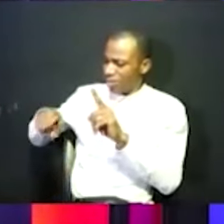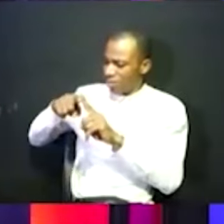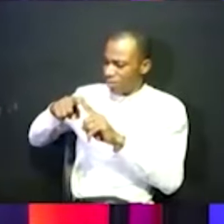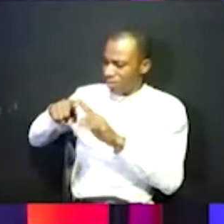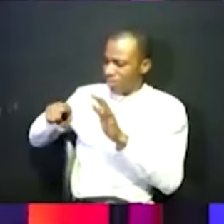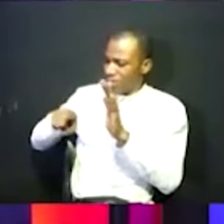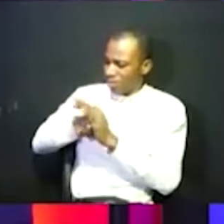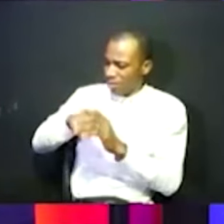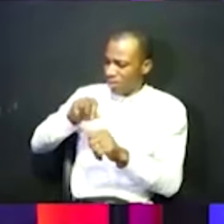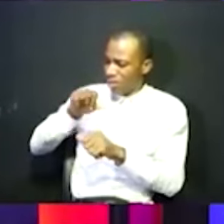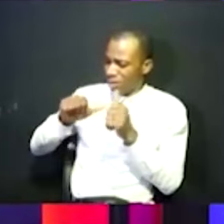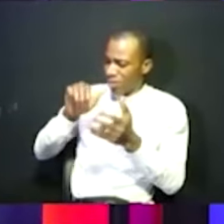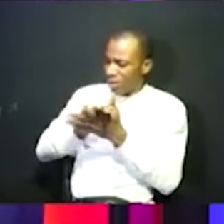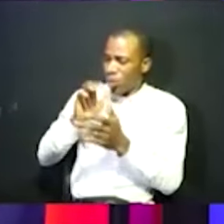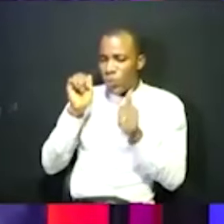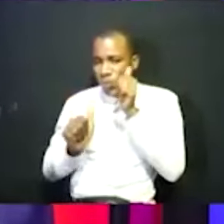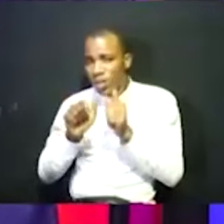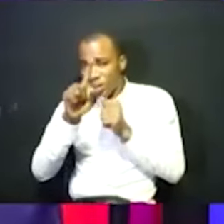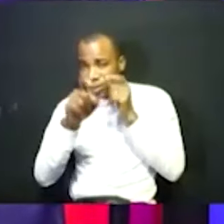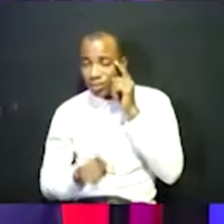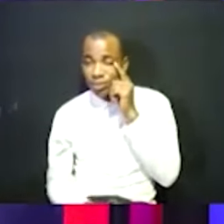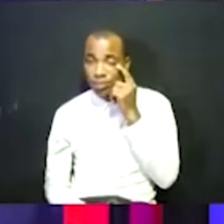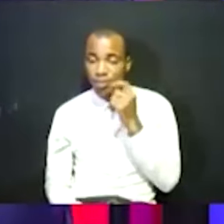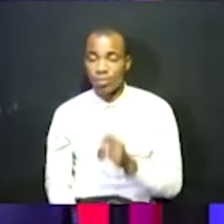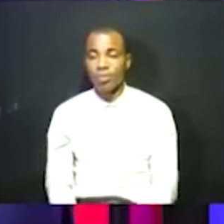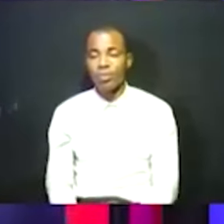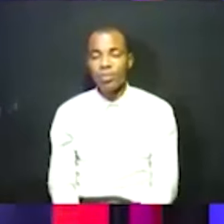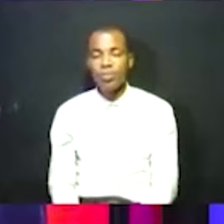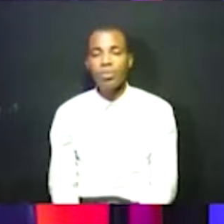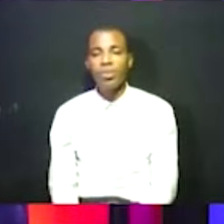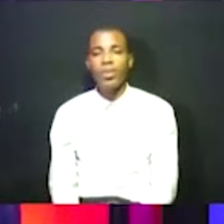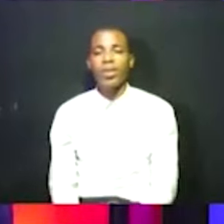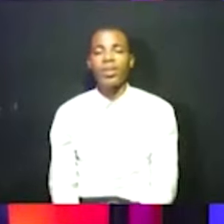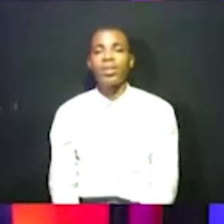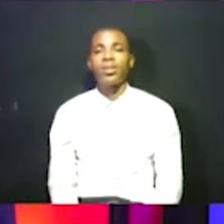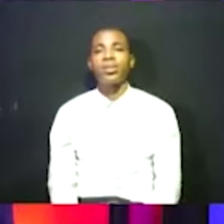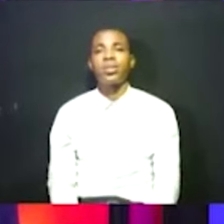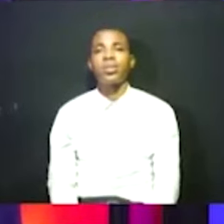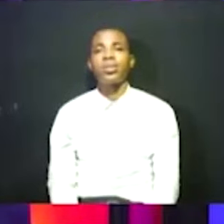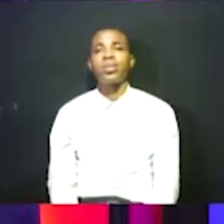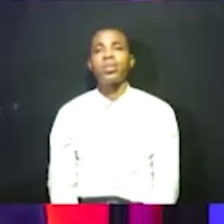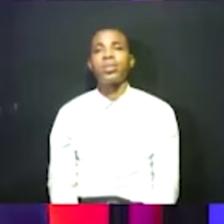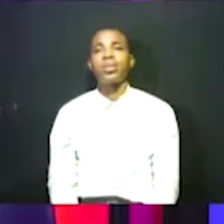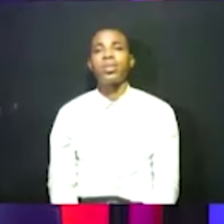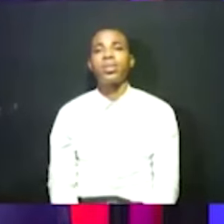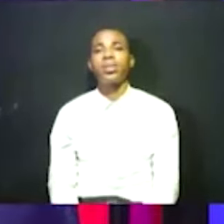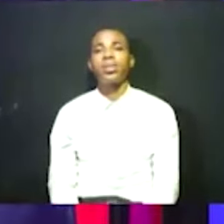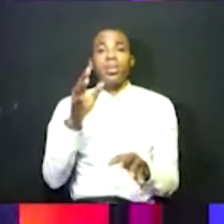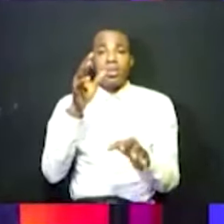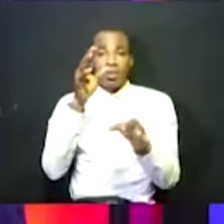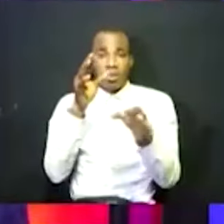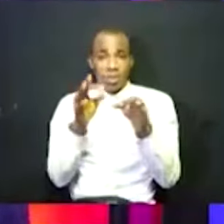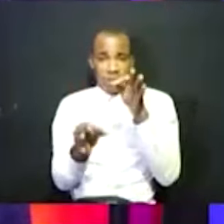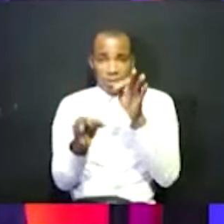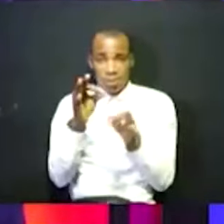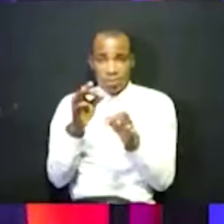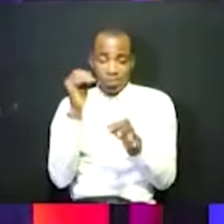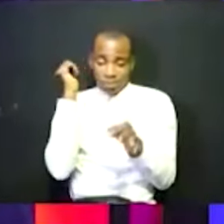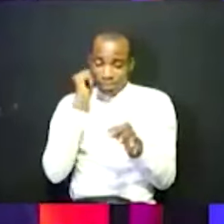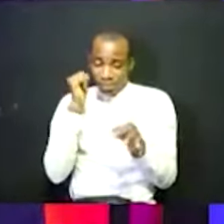ene wafise mu a edie ginae pa na obesi e waware ene wafise. Now if this lady in question were to